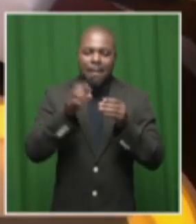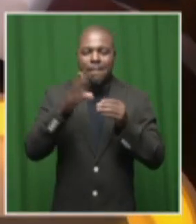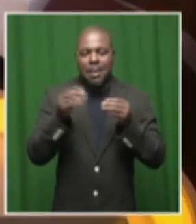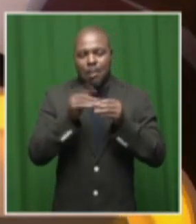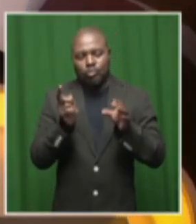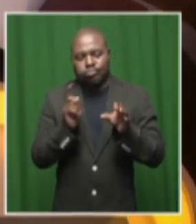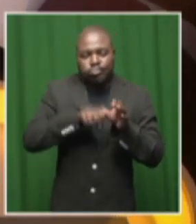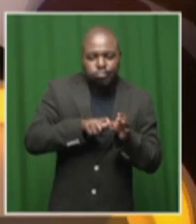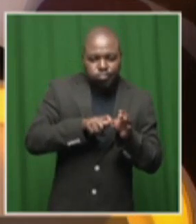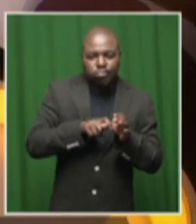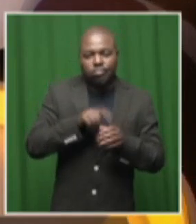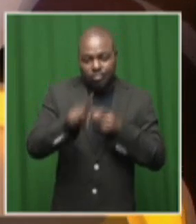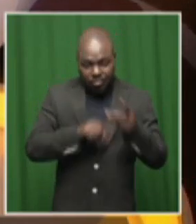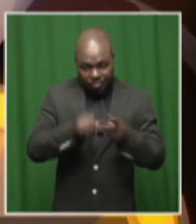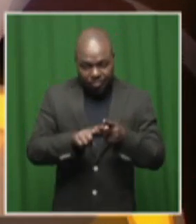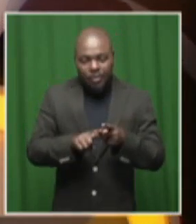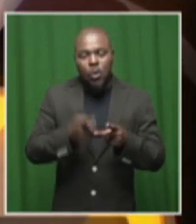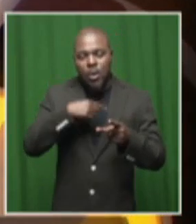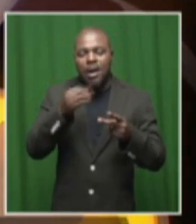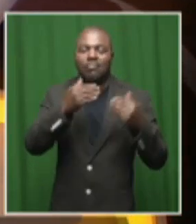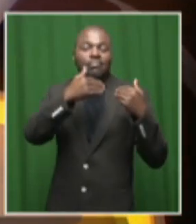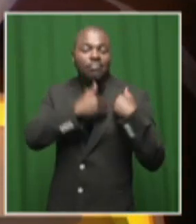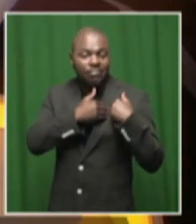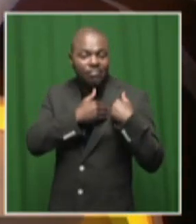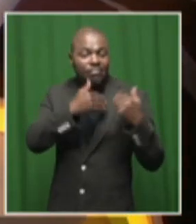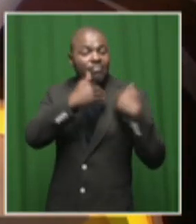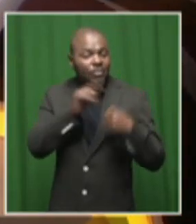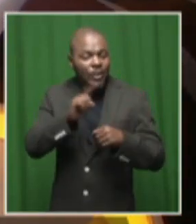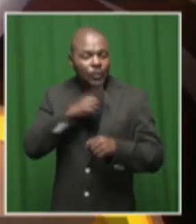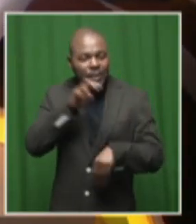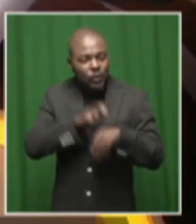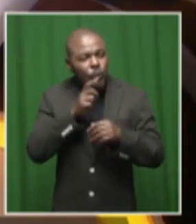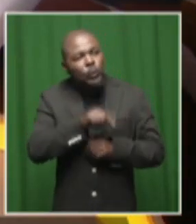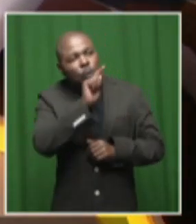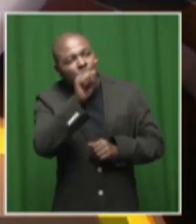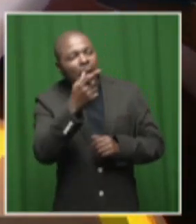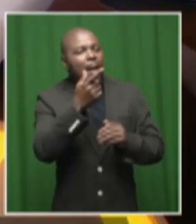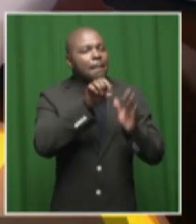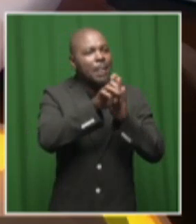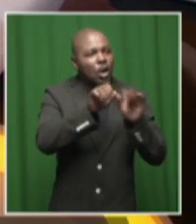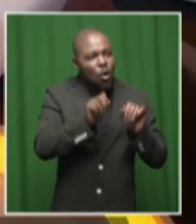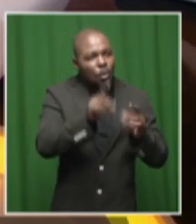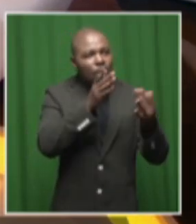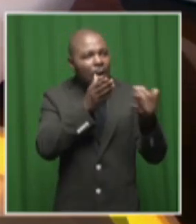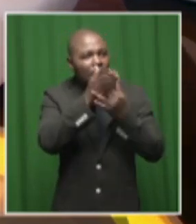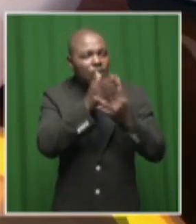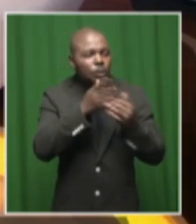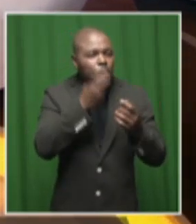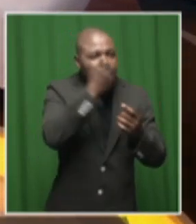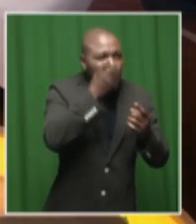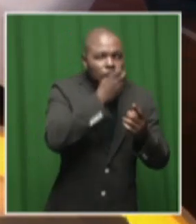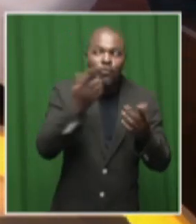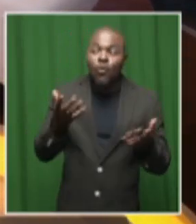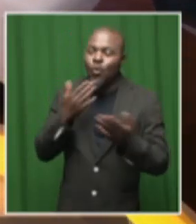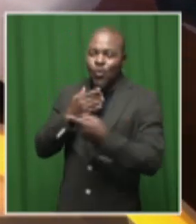then we then have an obligation to find those access to market opportunities for them. Okay, do